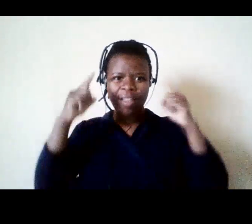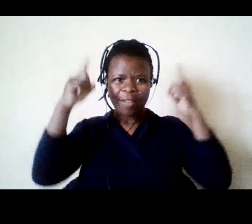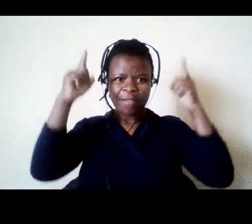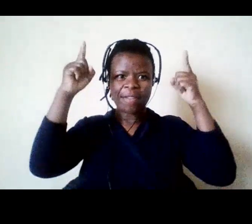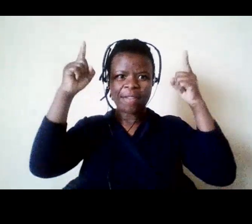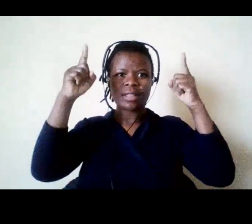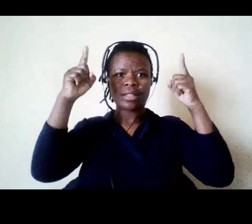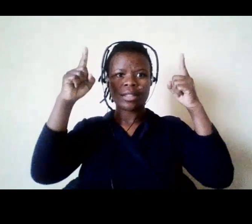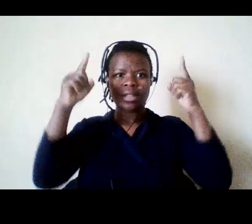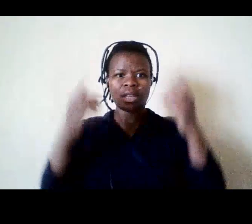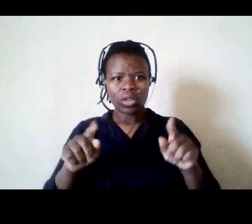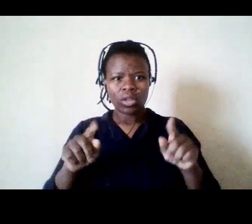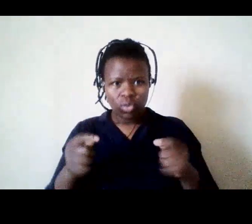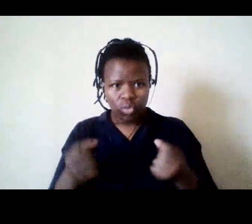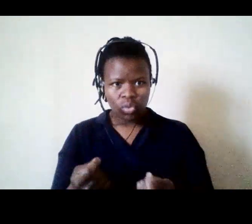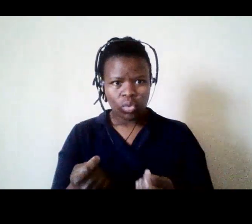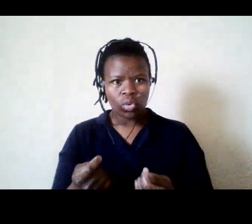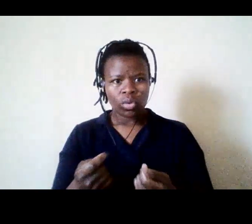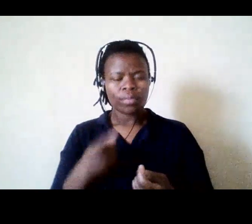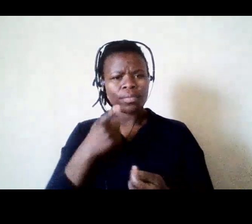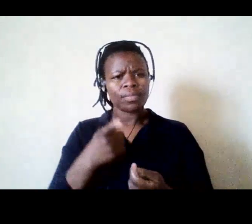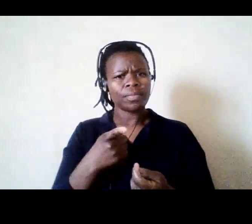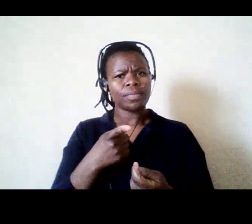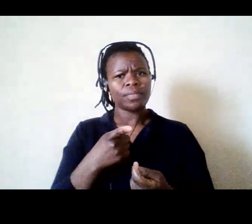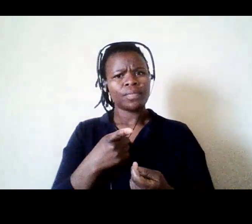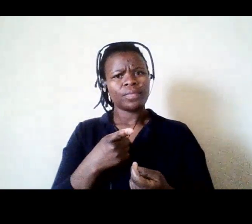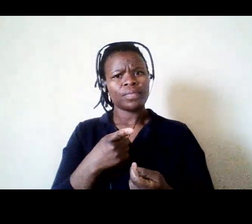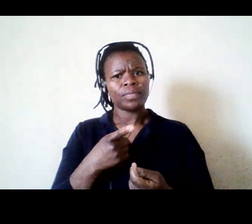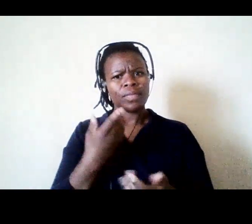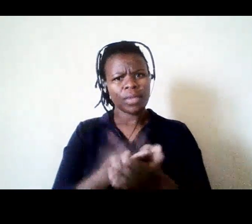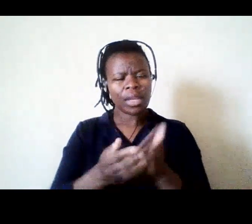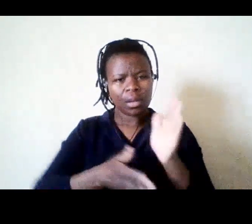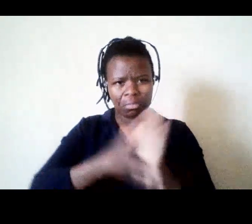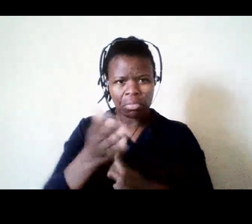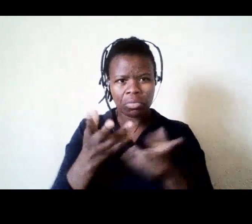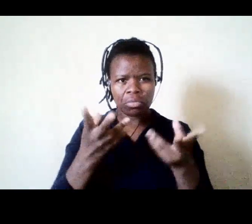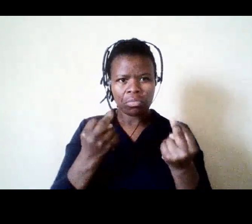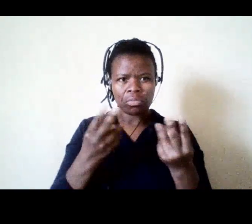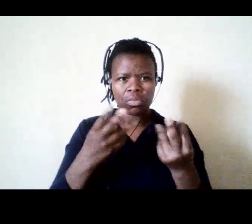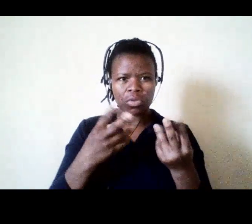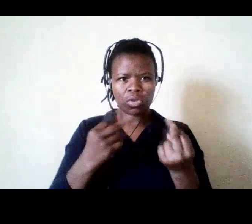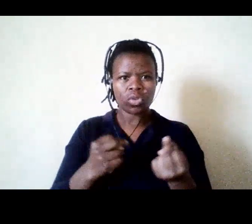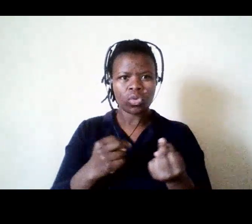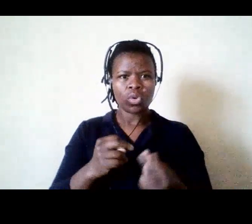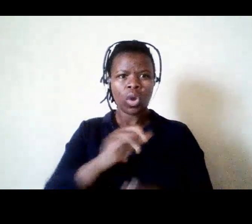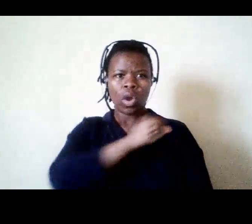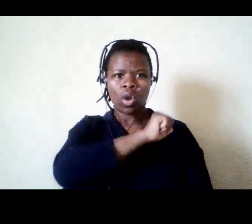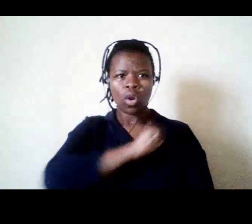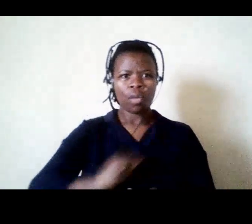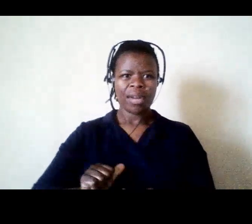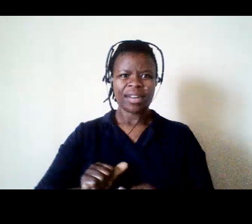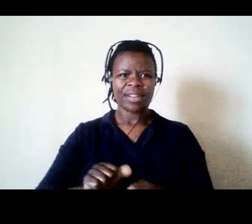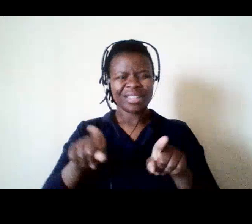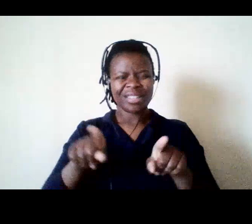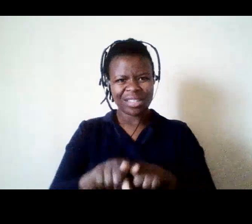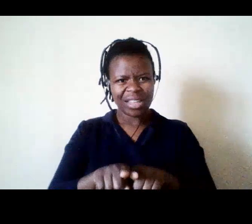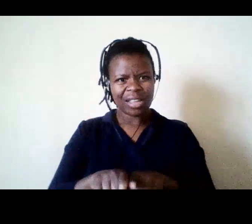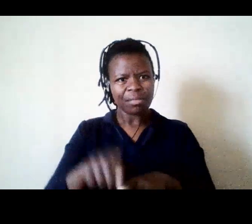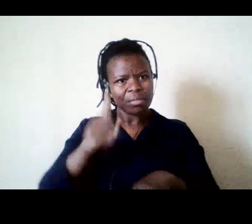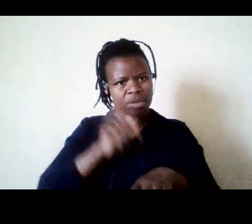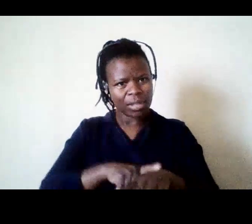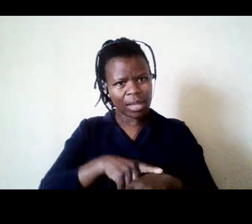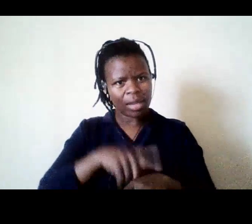injury, and then he had to go for a knee operation. And then at the time of his discharge,